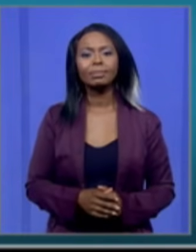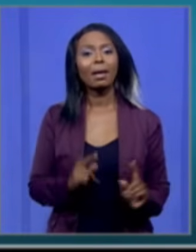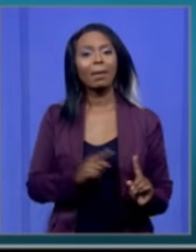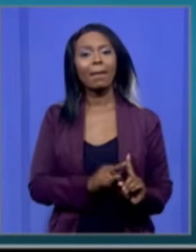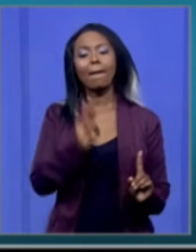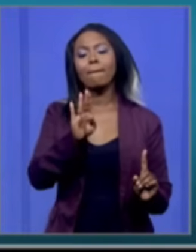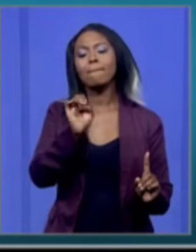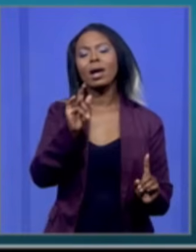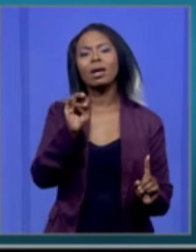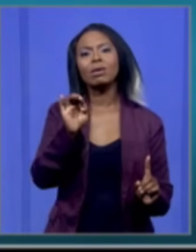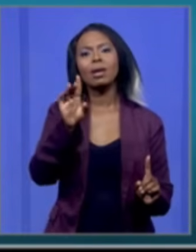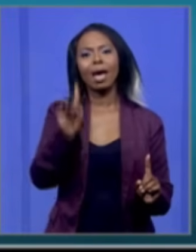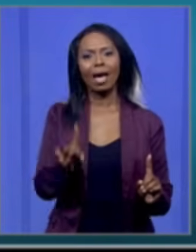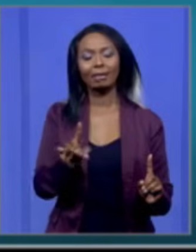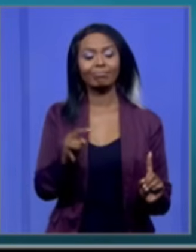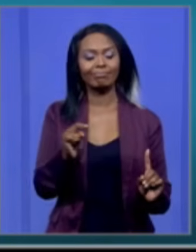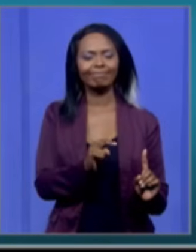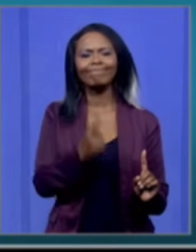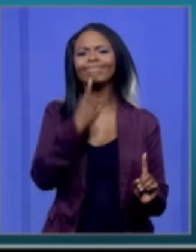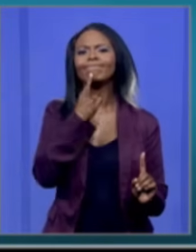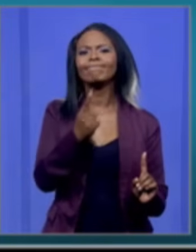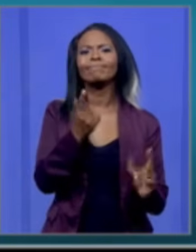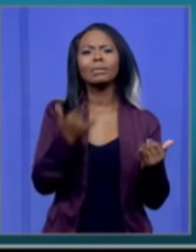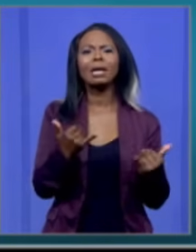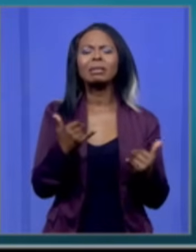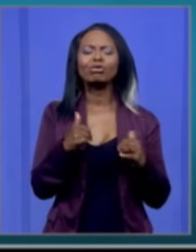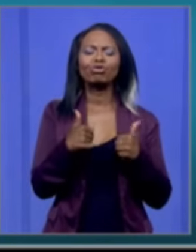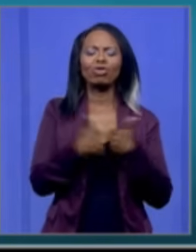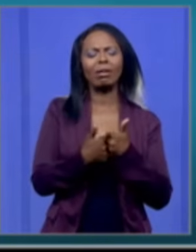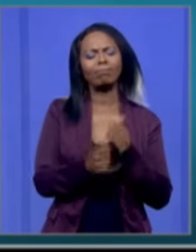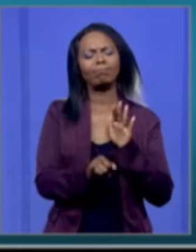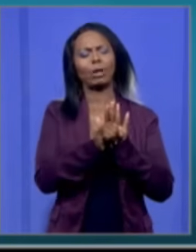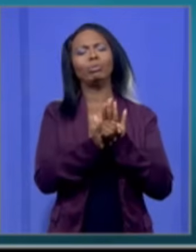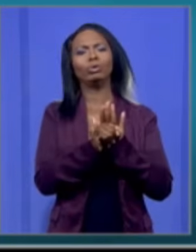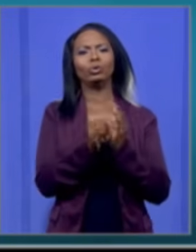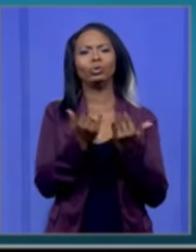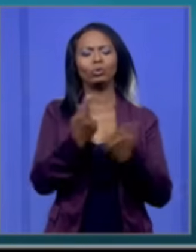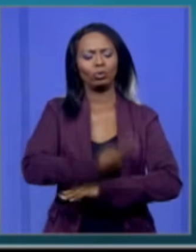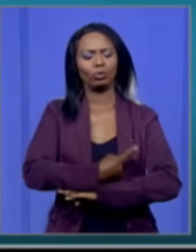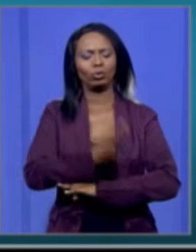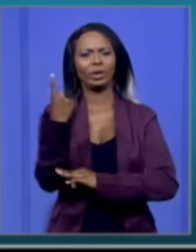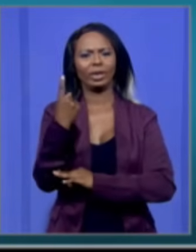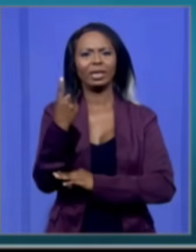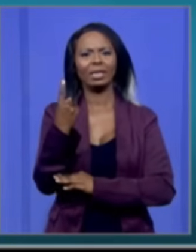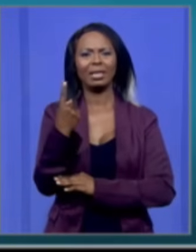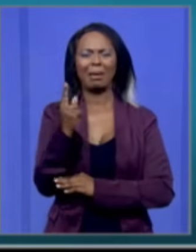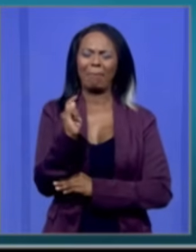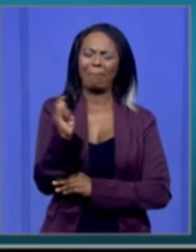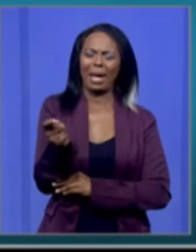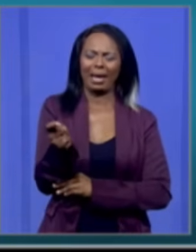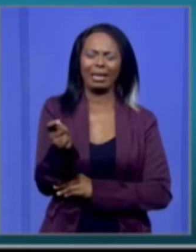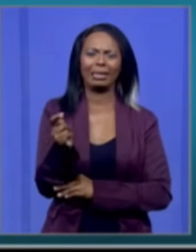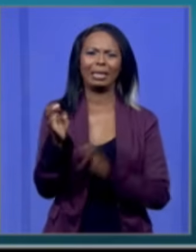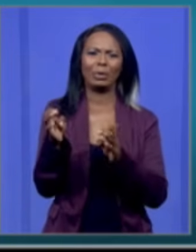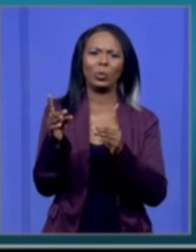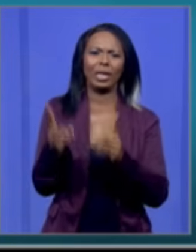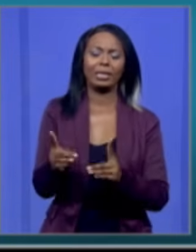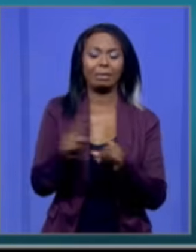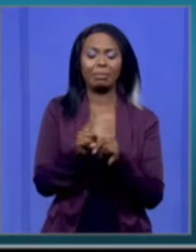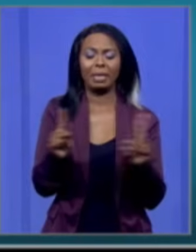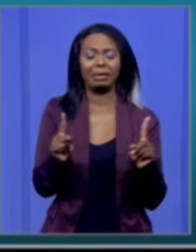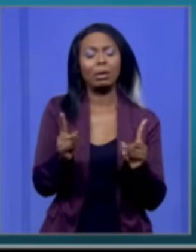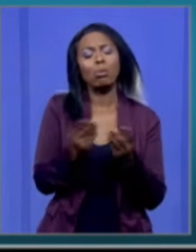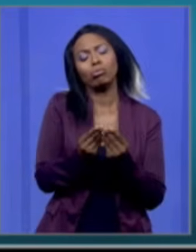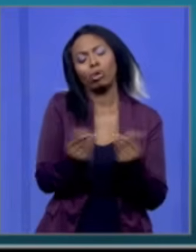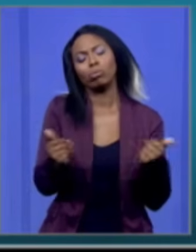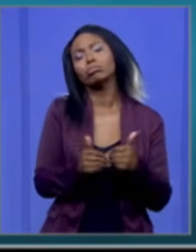Bernard Mqaisa yena o re tlhohlo yeo e bilego le yona ke ditefelo tša dithuto eupša ke tla kgona go e